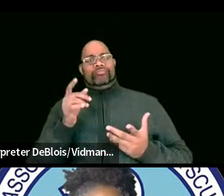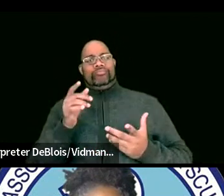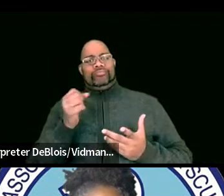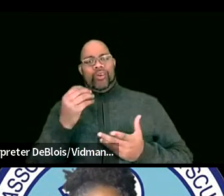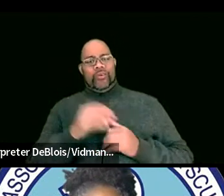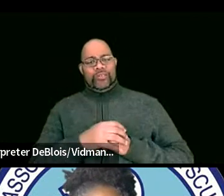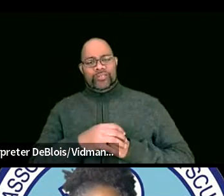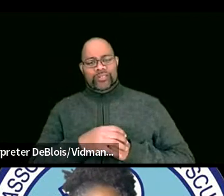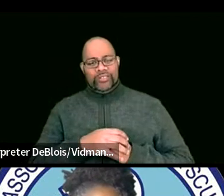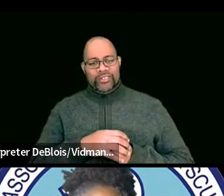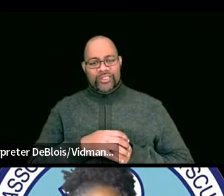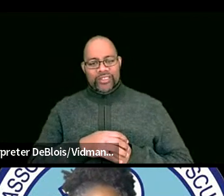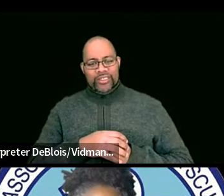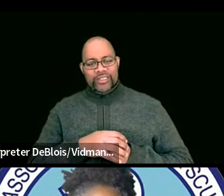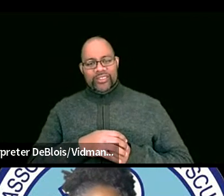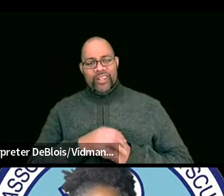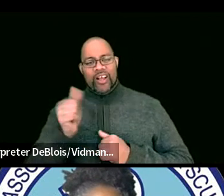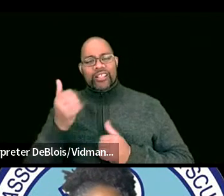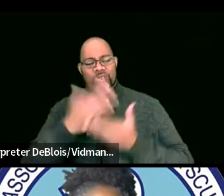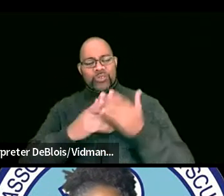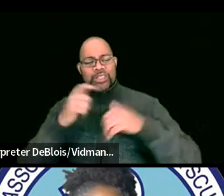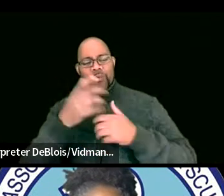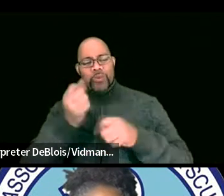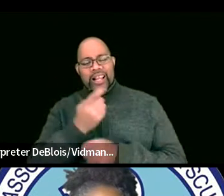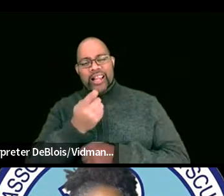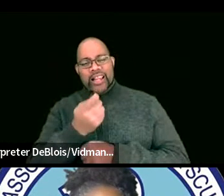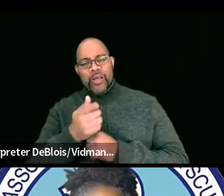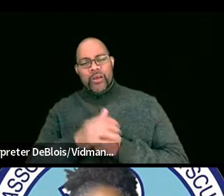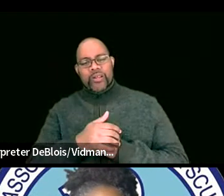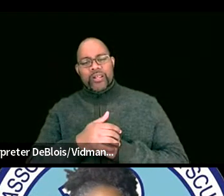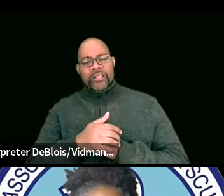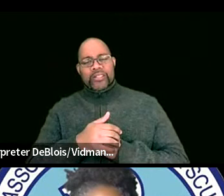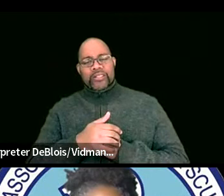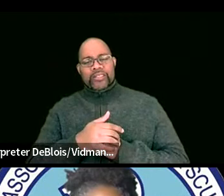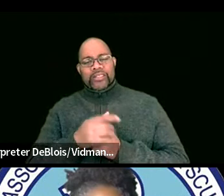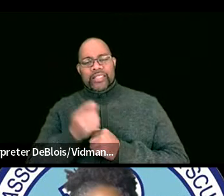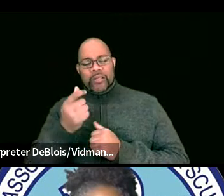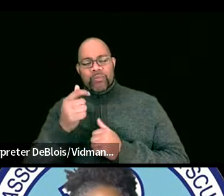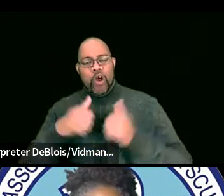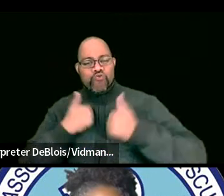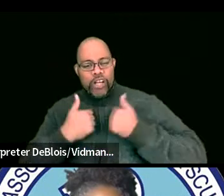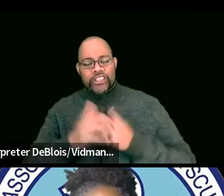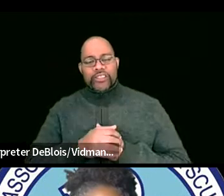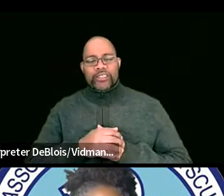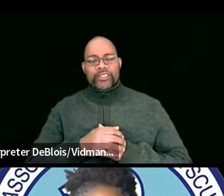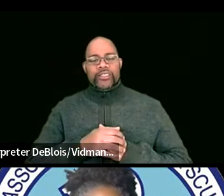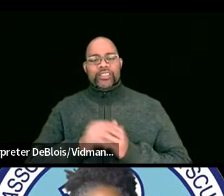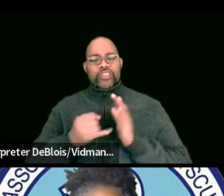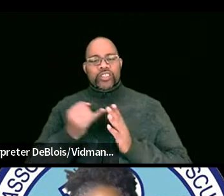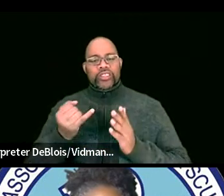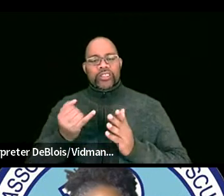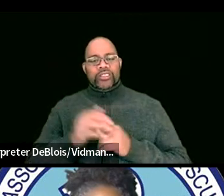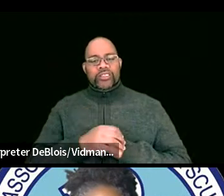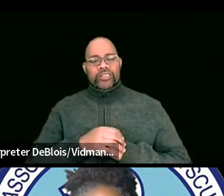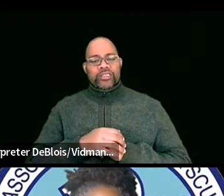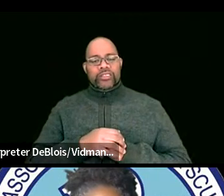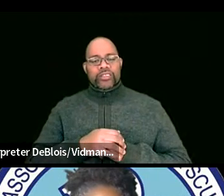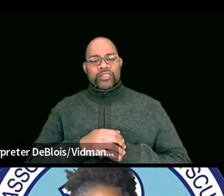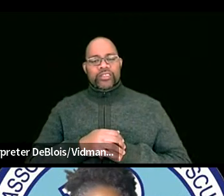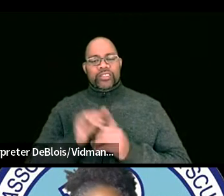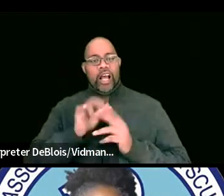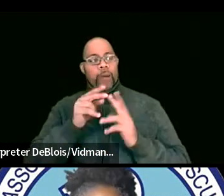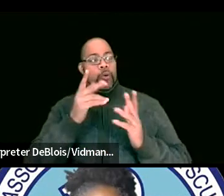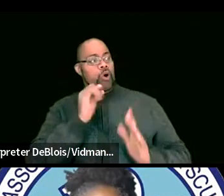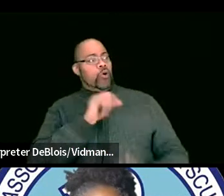so a lot of the times you get those little microaggressions, just kind of like that couple that's like,